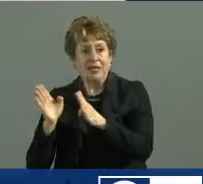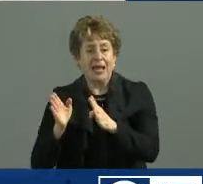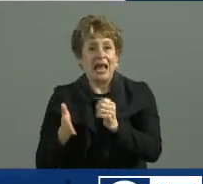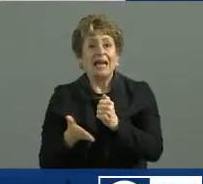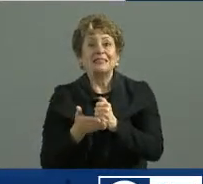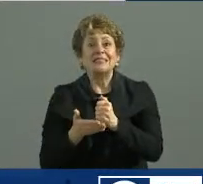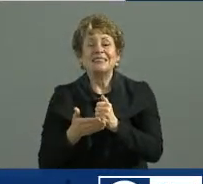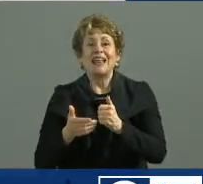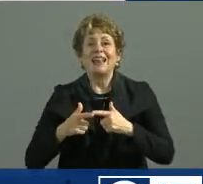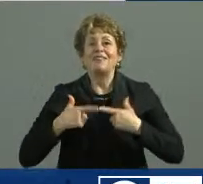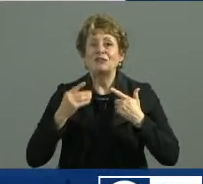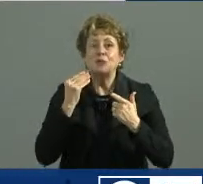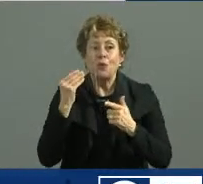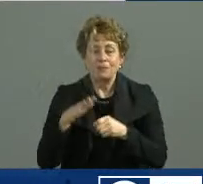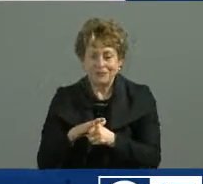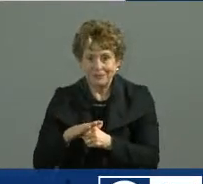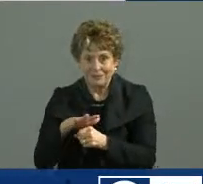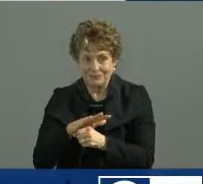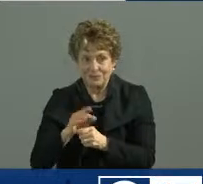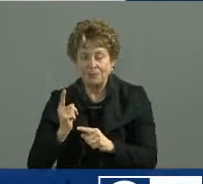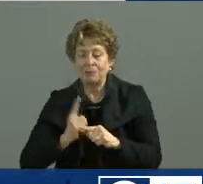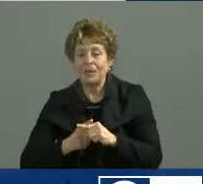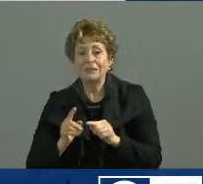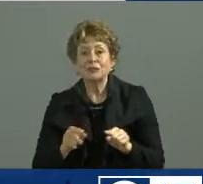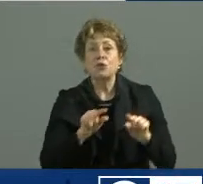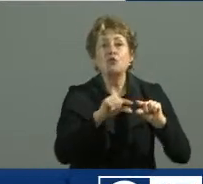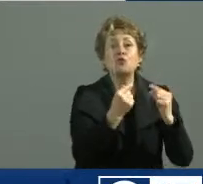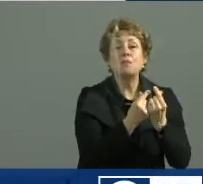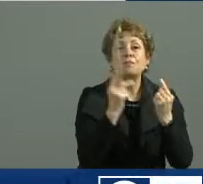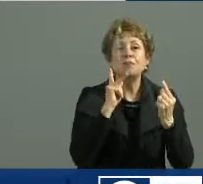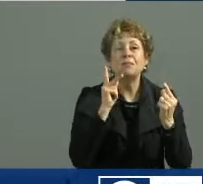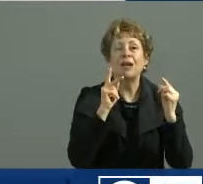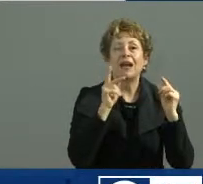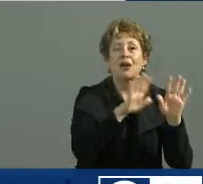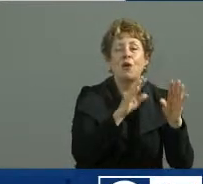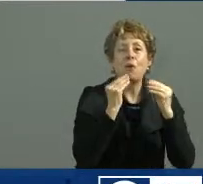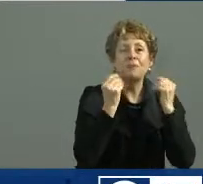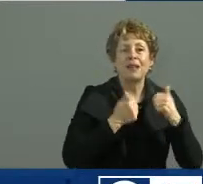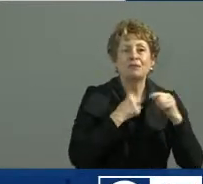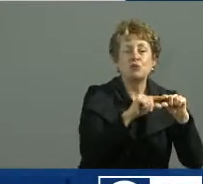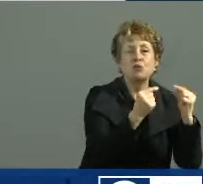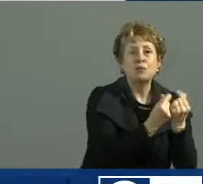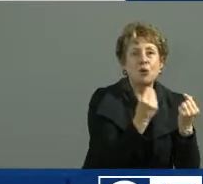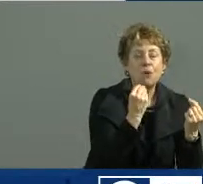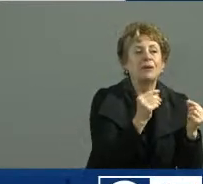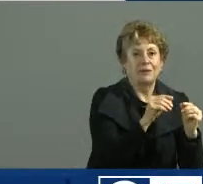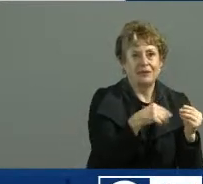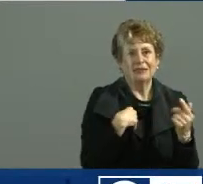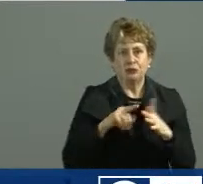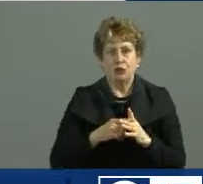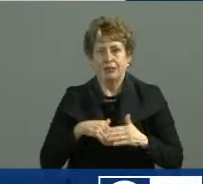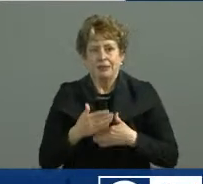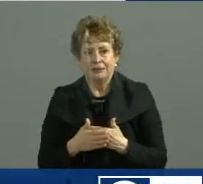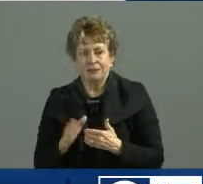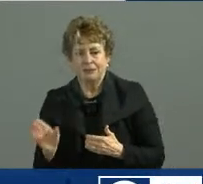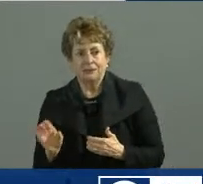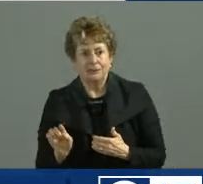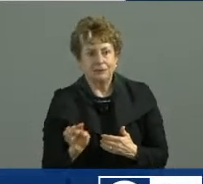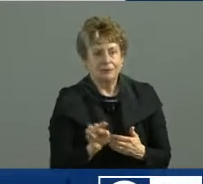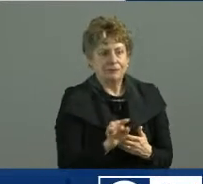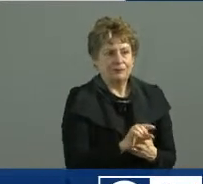facilities and group homes as well. So CVS and Walgreens will be reaching out to those to start scheduling